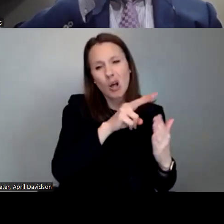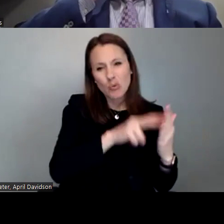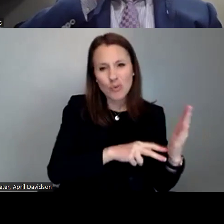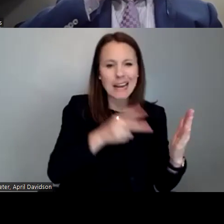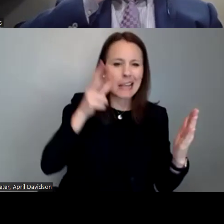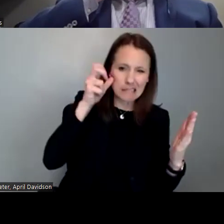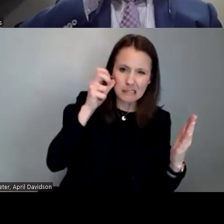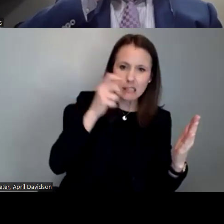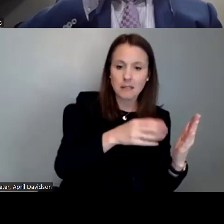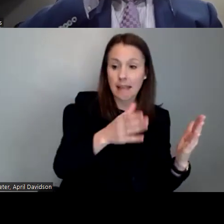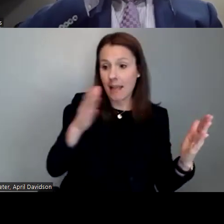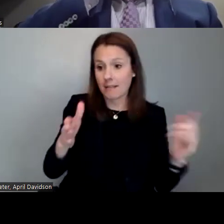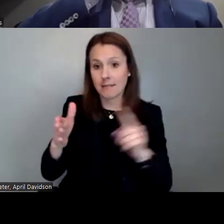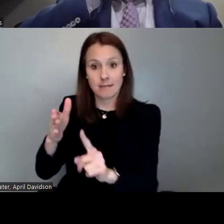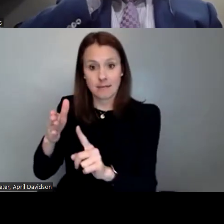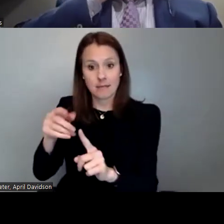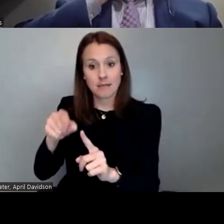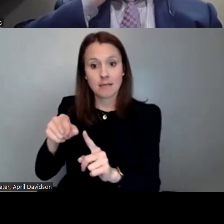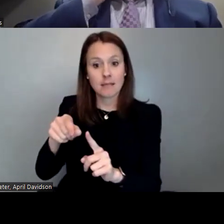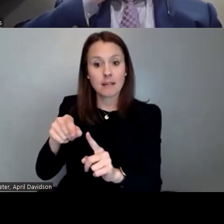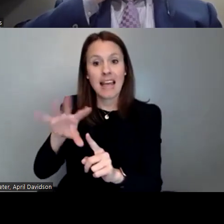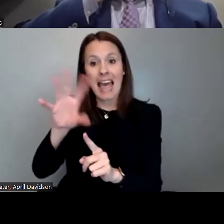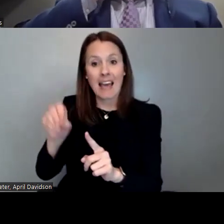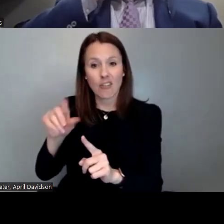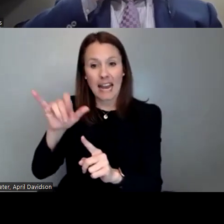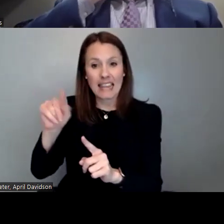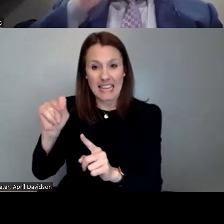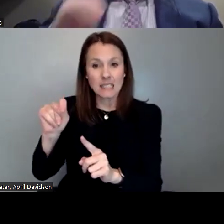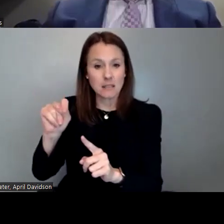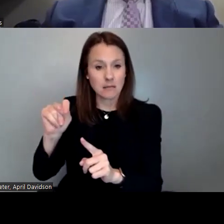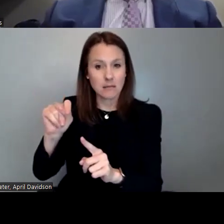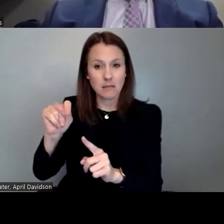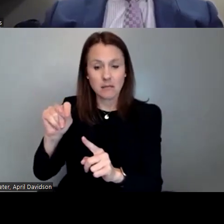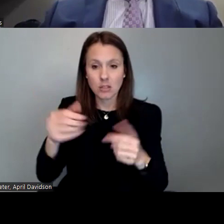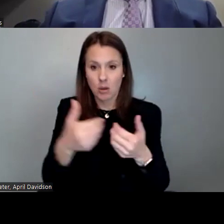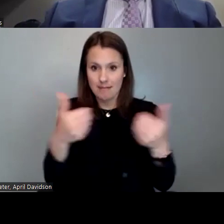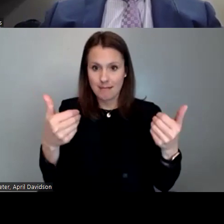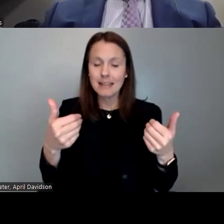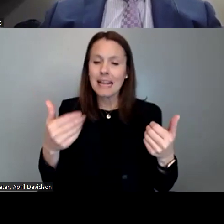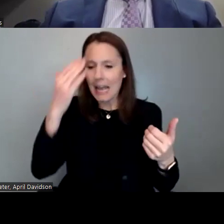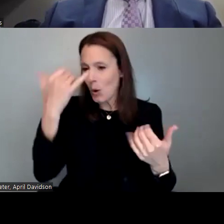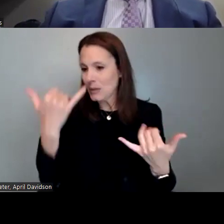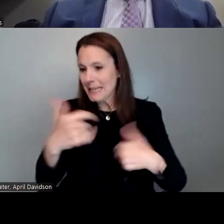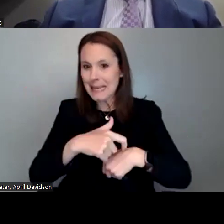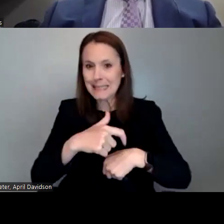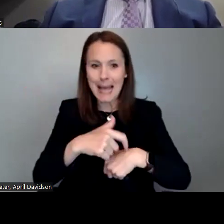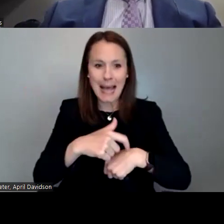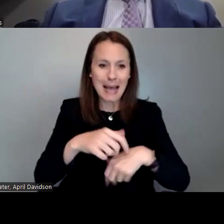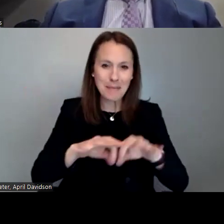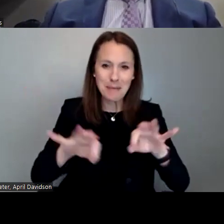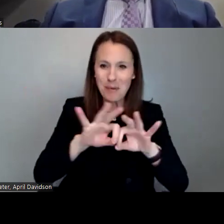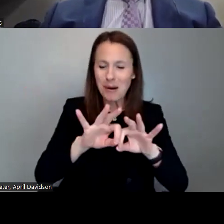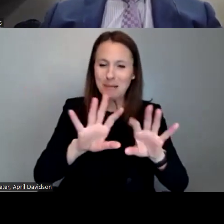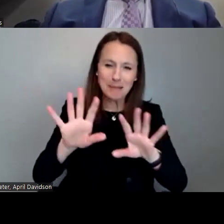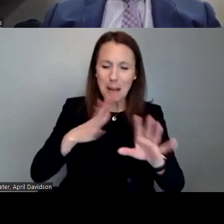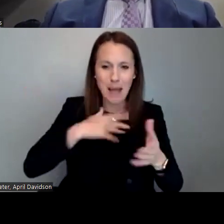reading/listening aspect of it, and then there's the aspect that is to do with African literature. So because we're pressed for time and because there's so much stuff that is going on